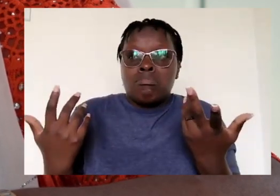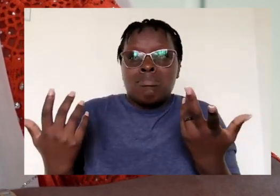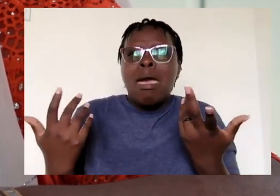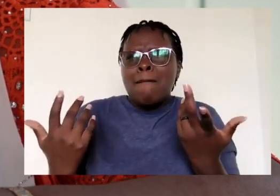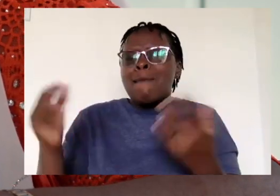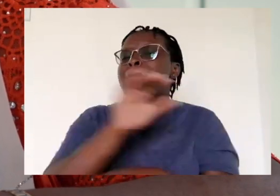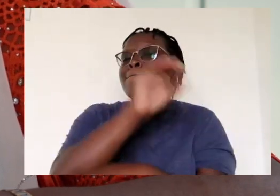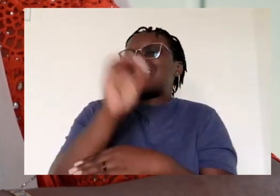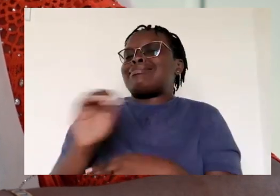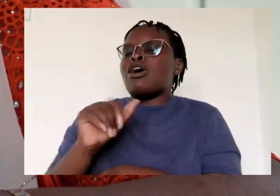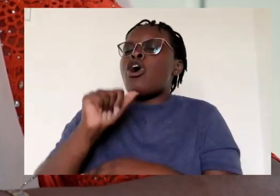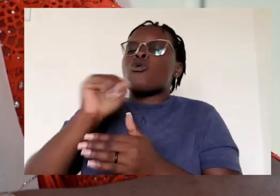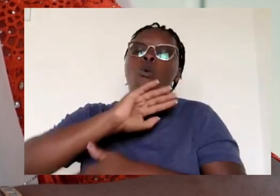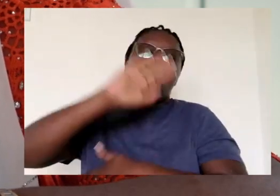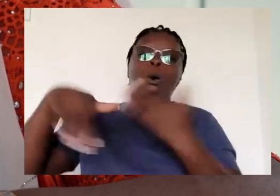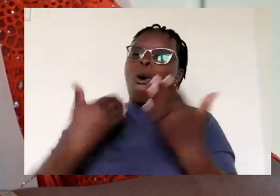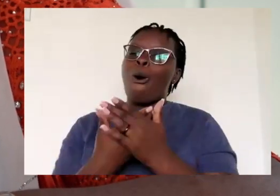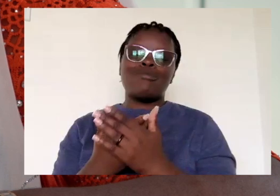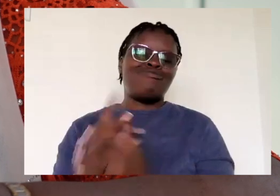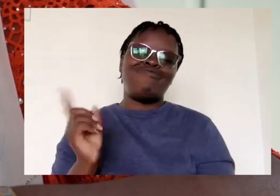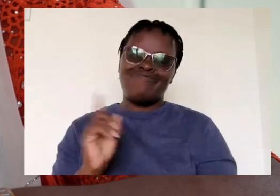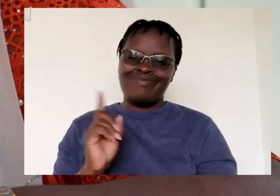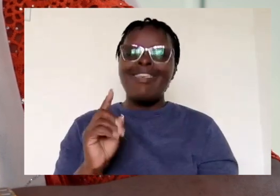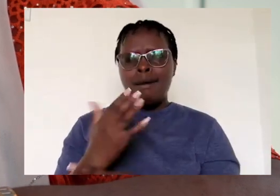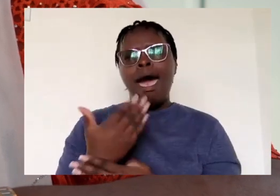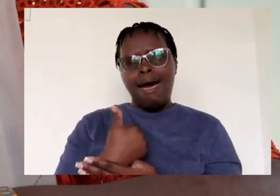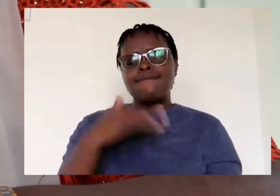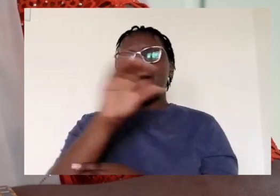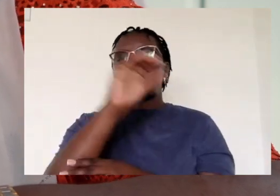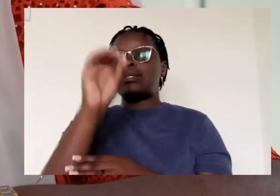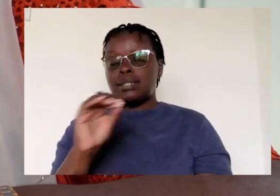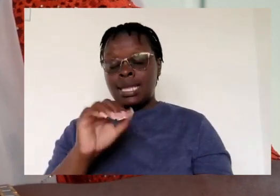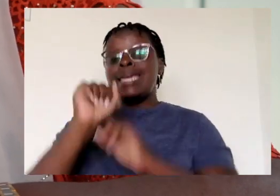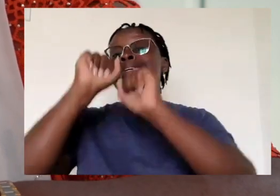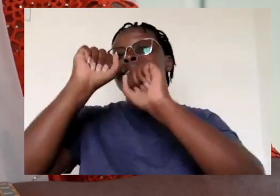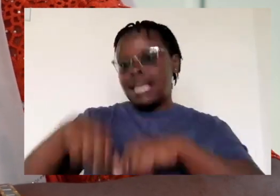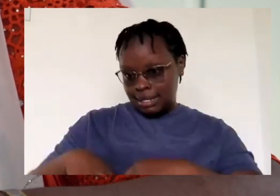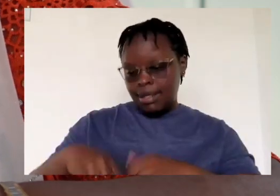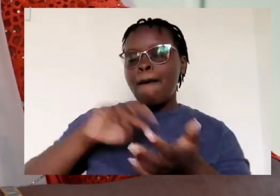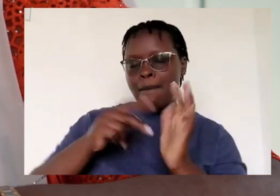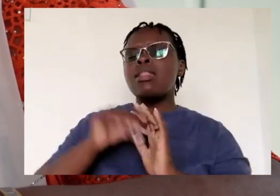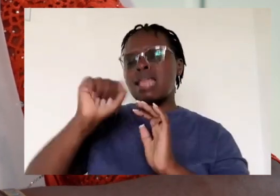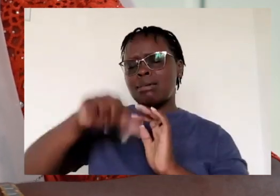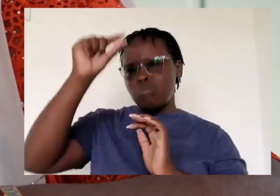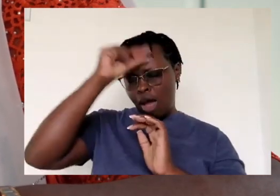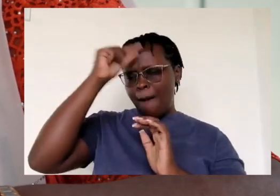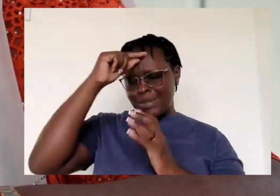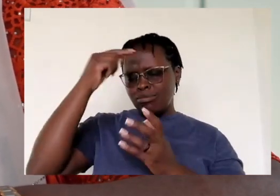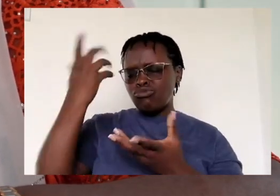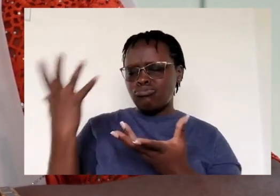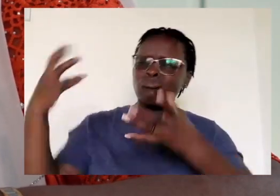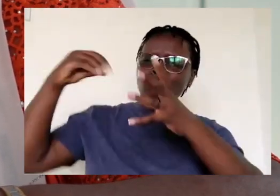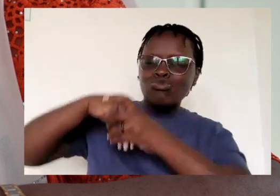a percentage of teachers, but not all of the teachers. So yes, I would say their efforts, they have been